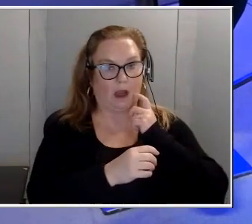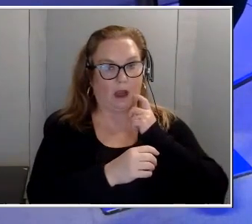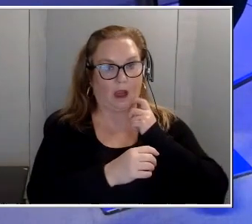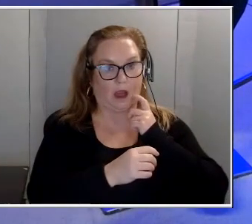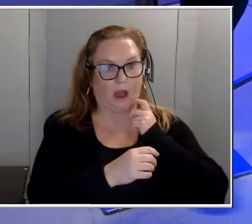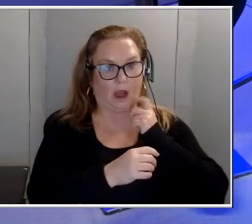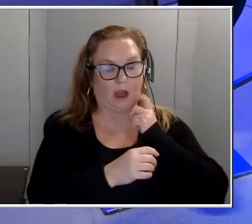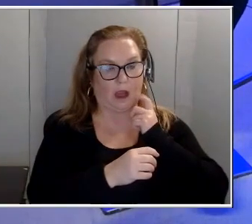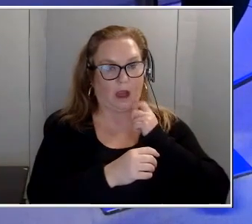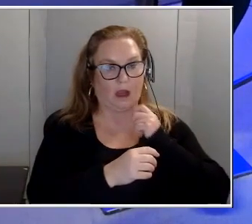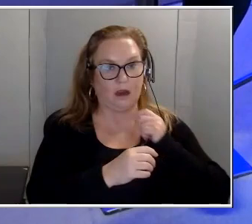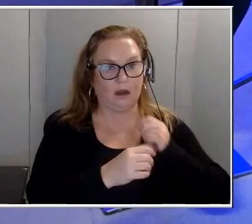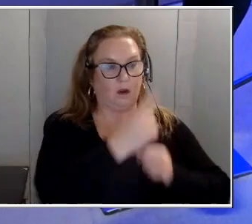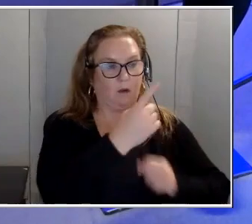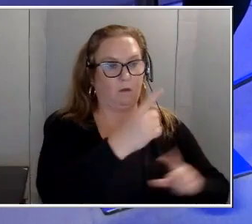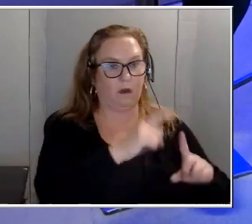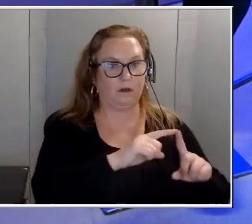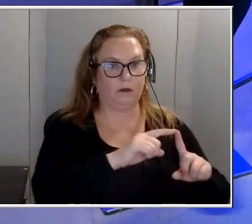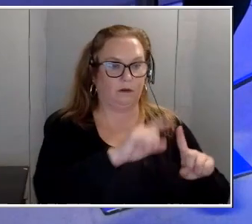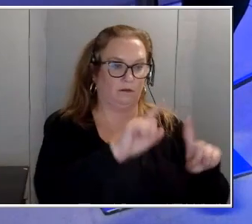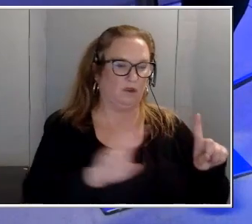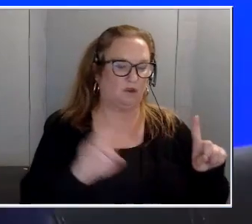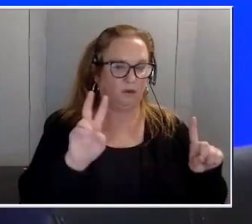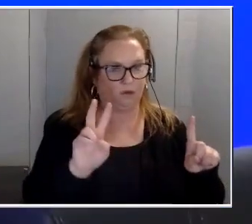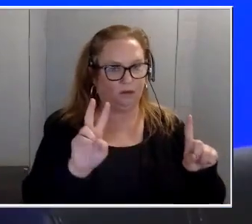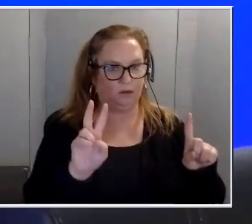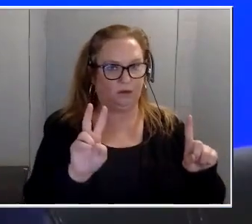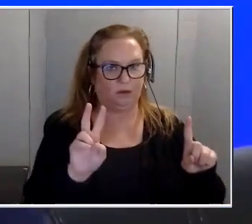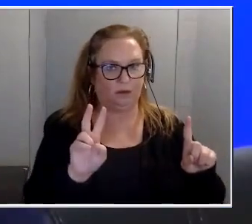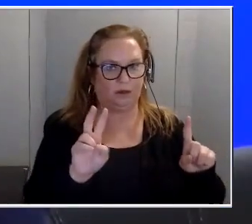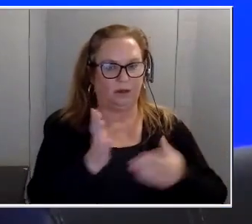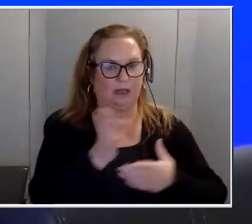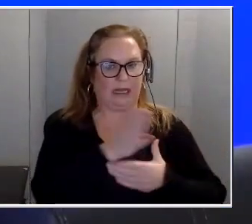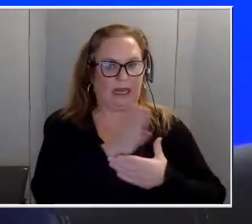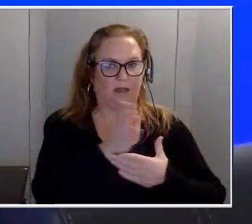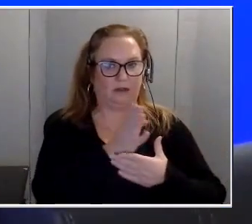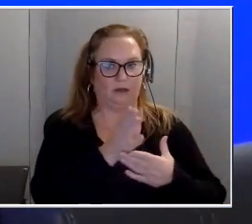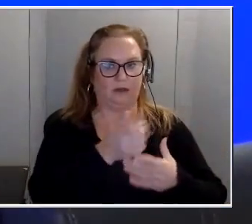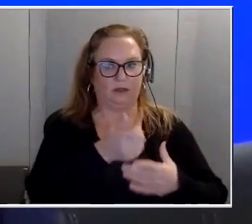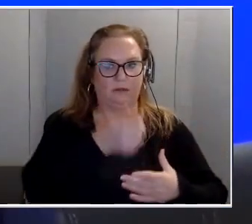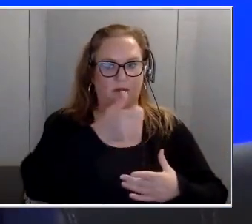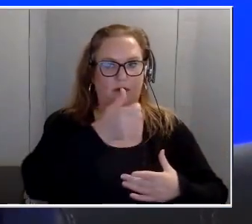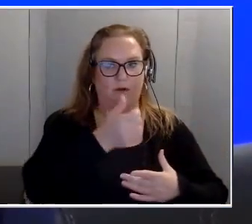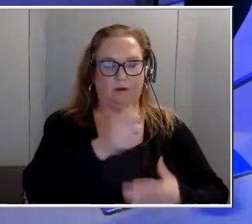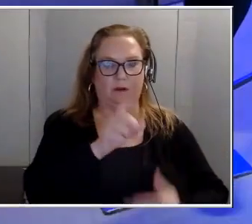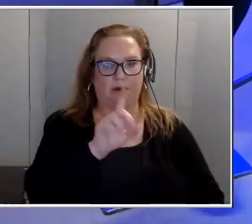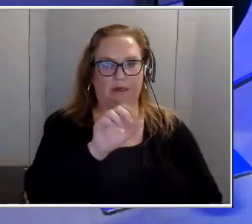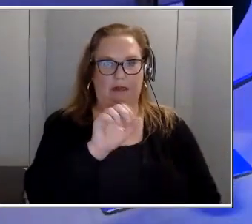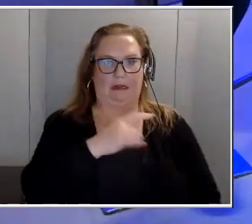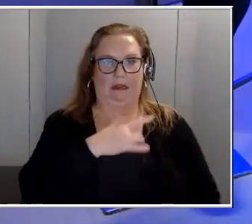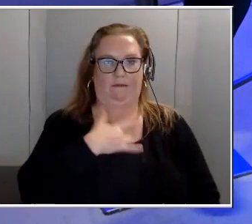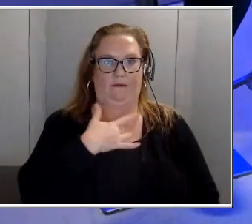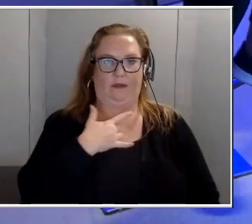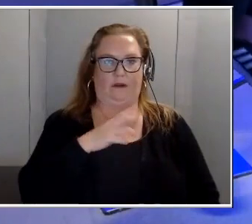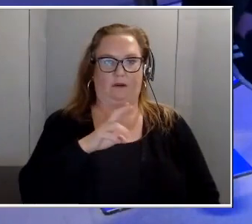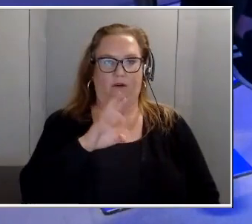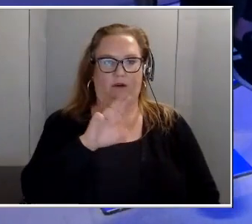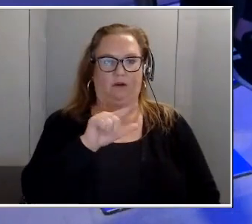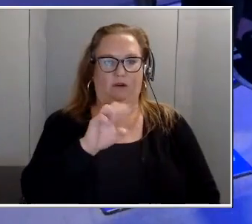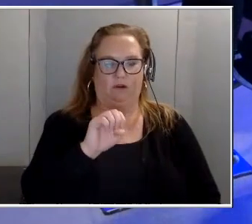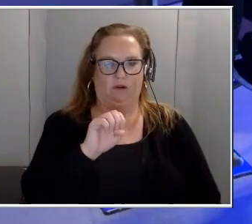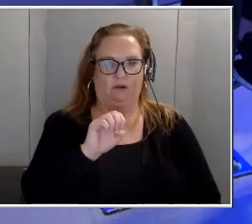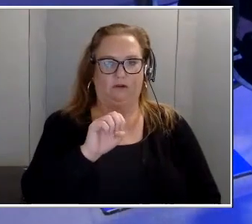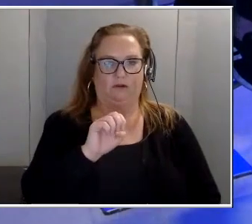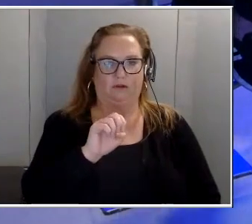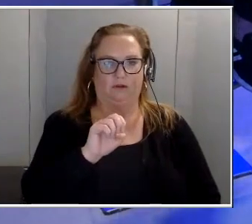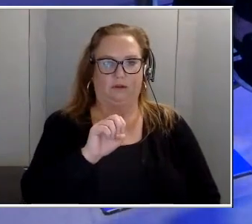it's 1 through 2, but you can gauge it. You just move it up 1 dot. If you're feeling an urge. If I'm feeling an urge, okay,